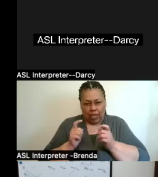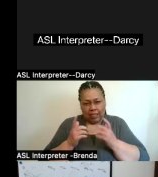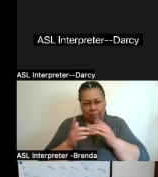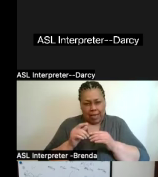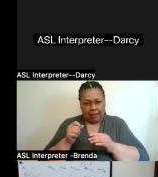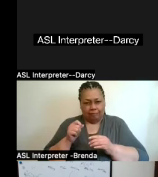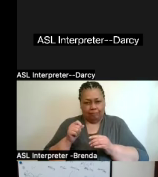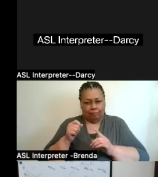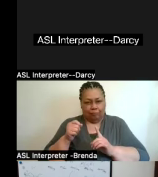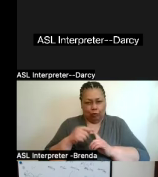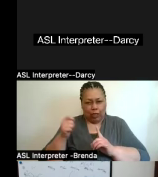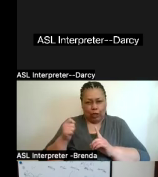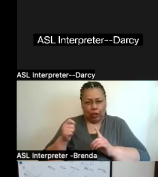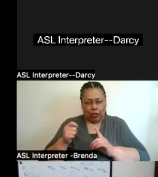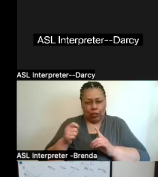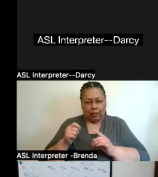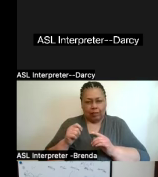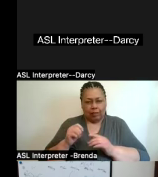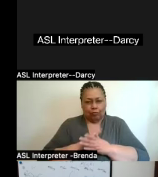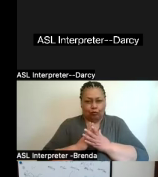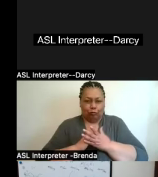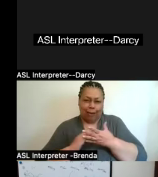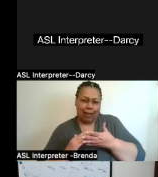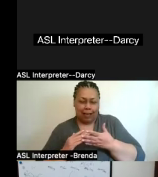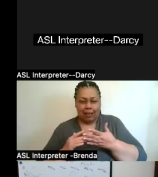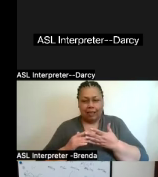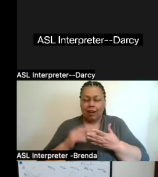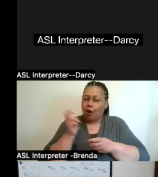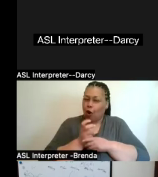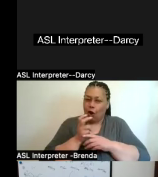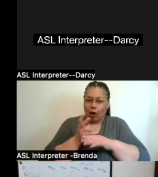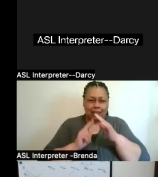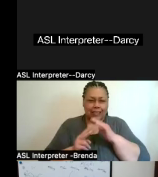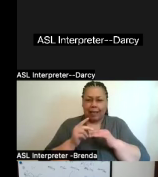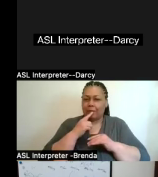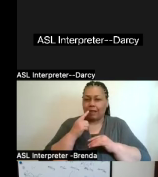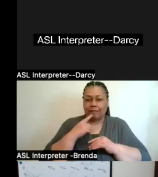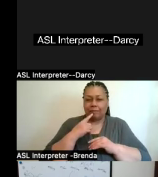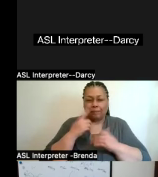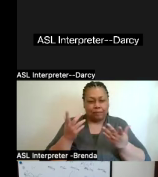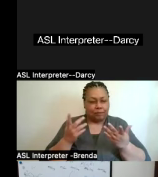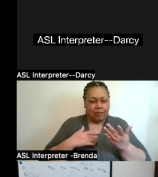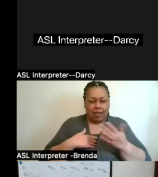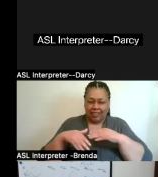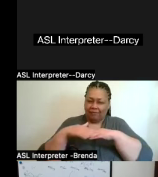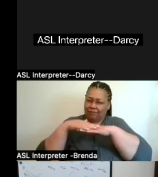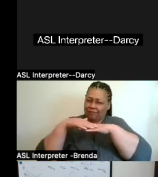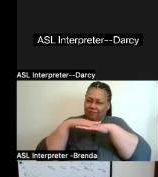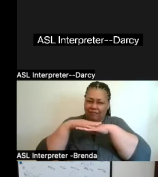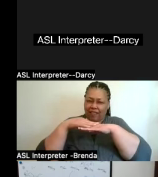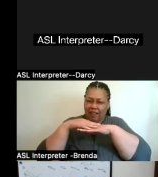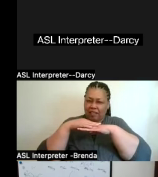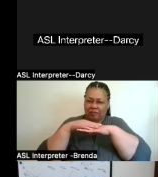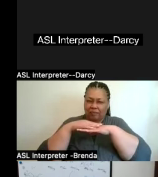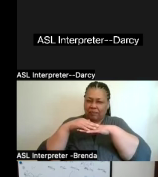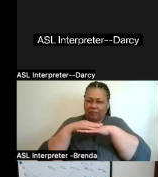kind of hard to say, and it would probably depend on the specific situation. Though generally speaking, quarry blasts are a lot shallower, and like I said,